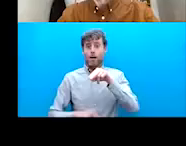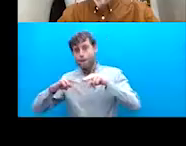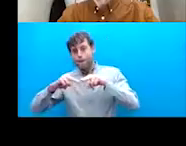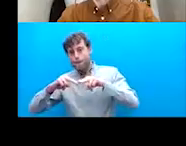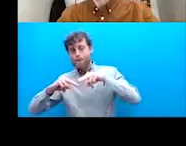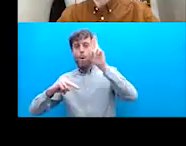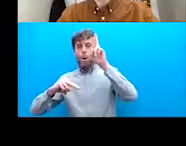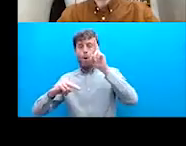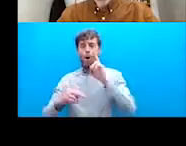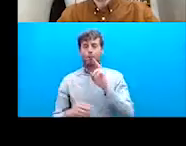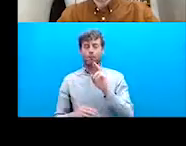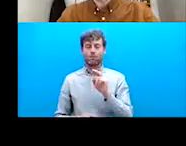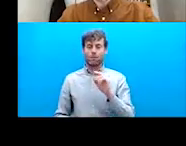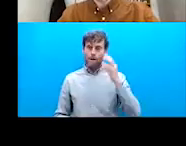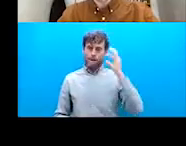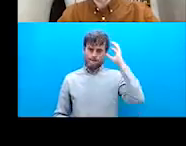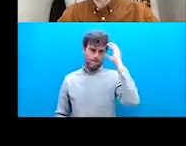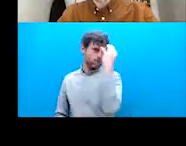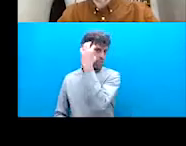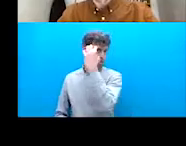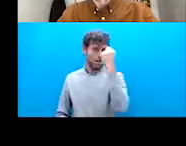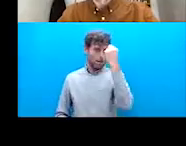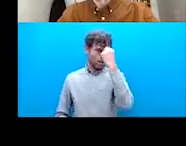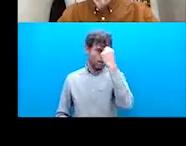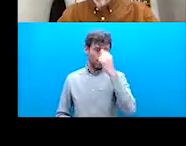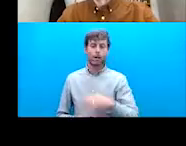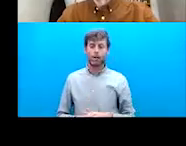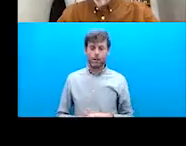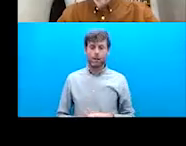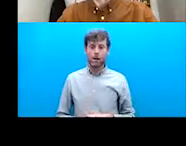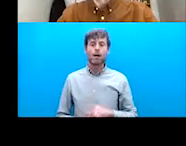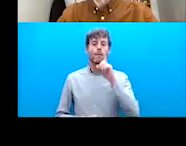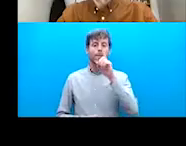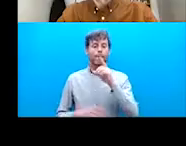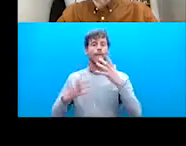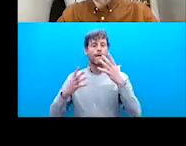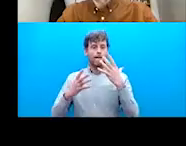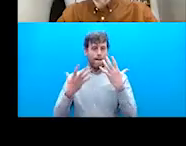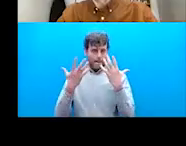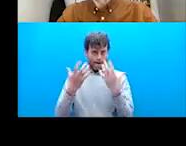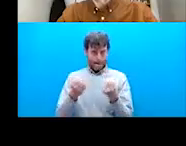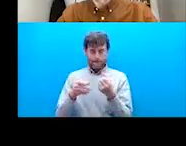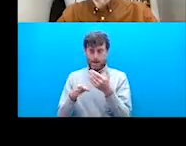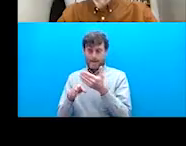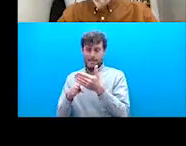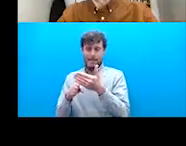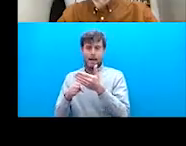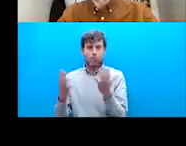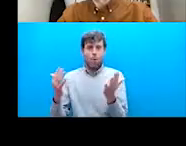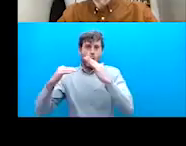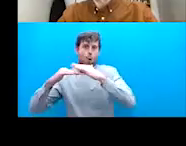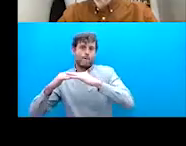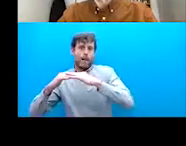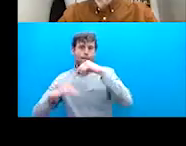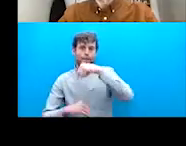frontal channels. But there is also temporal overlap between the two. So they both happen in roughly the same